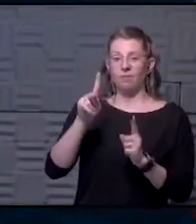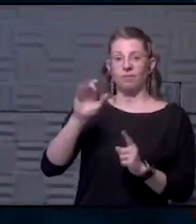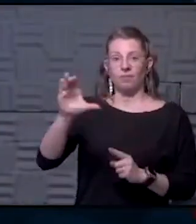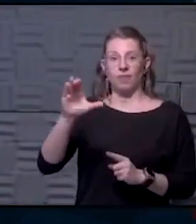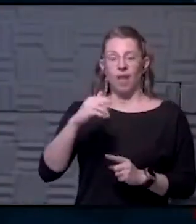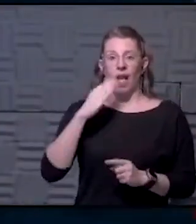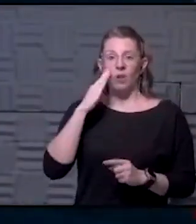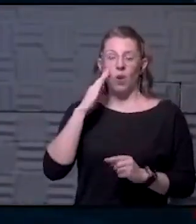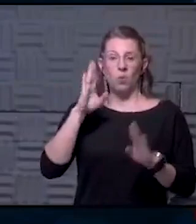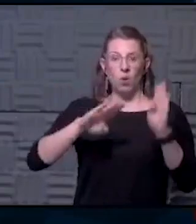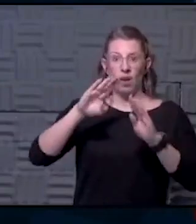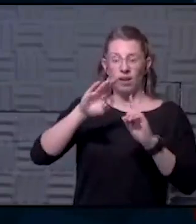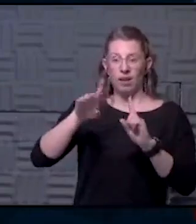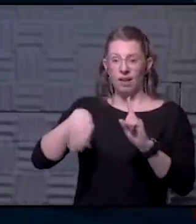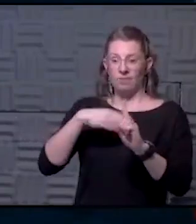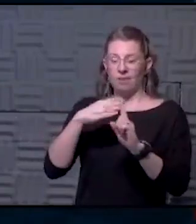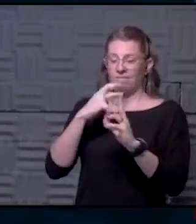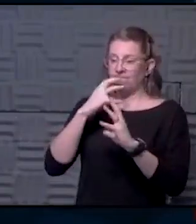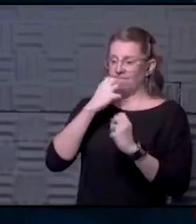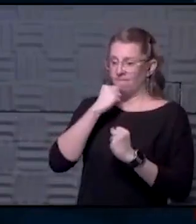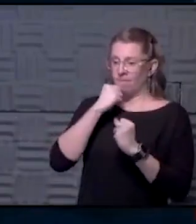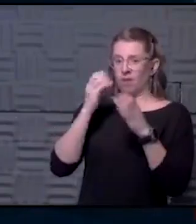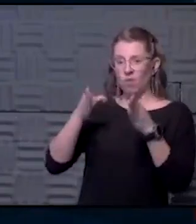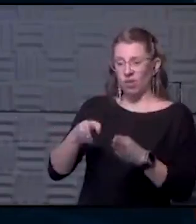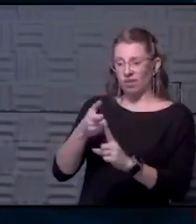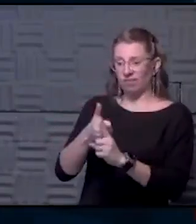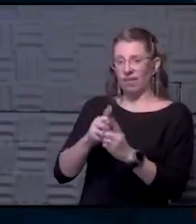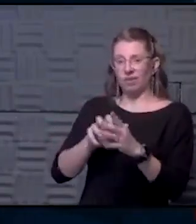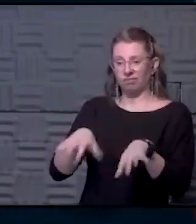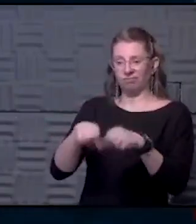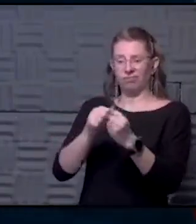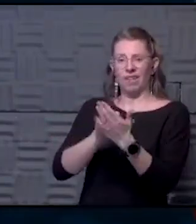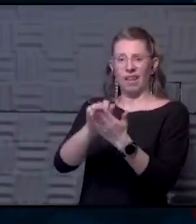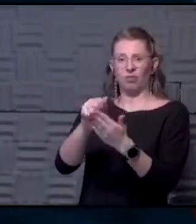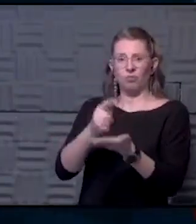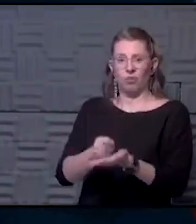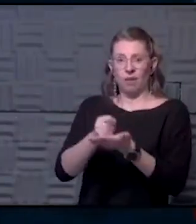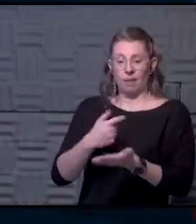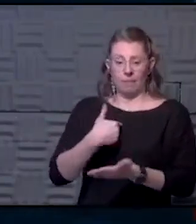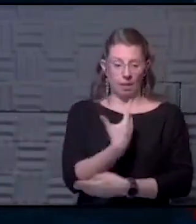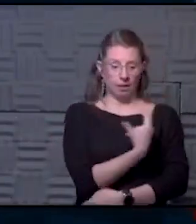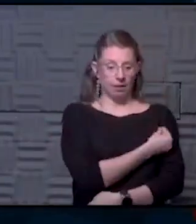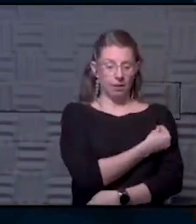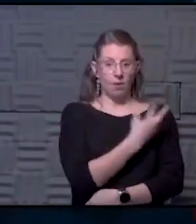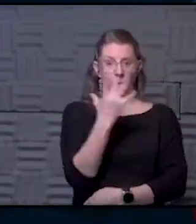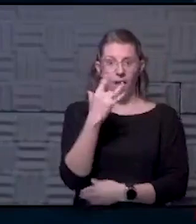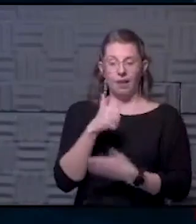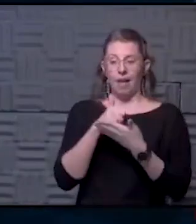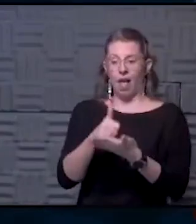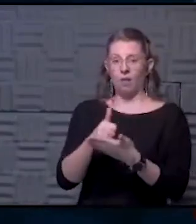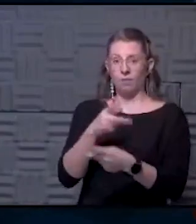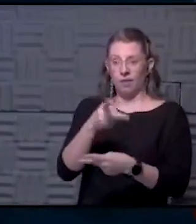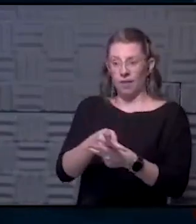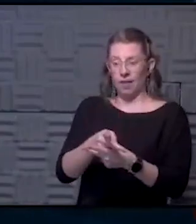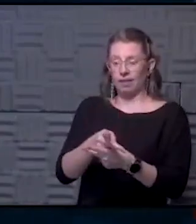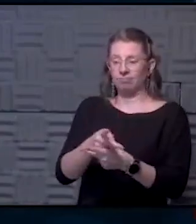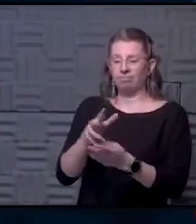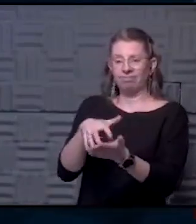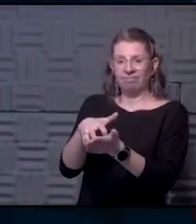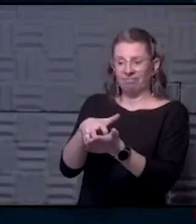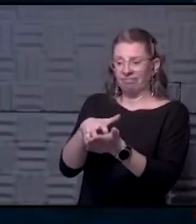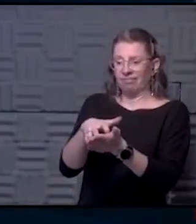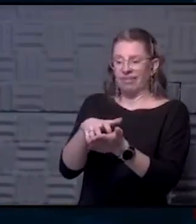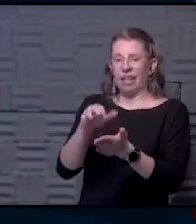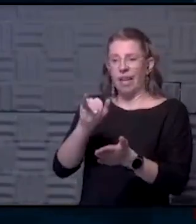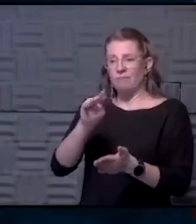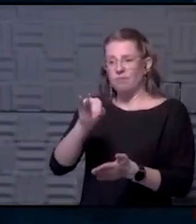the worry of having a loved one going through cancer treatment. I got my vaccination to help keep immunocompromised people